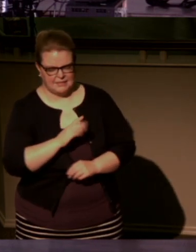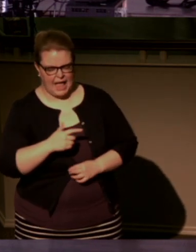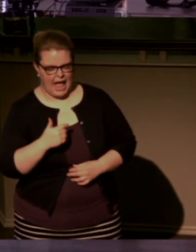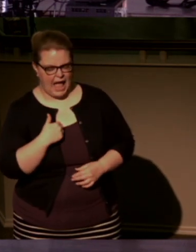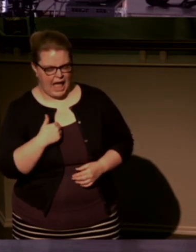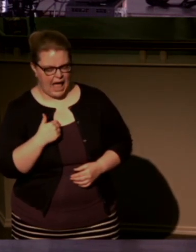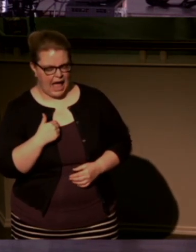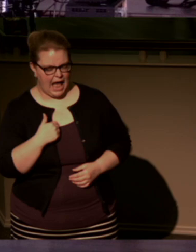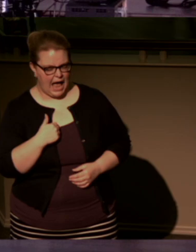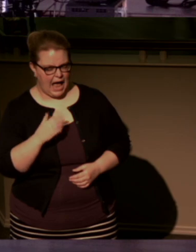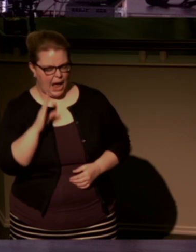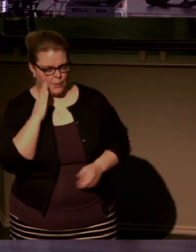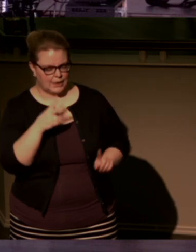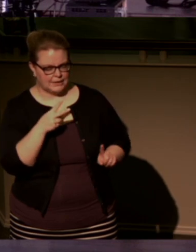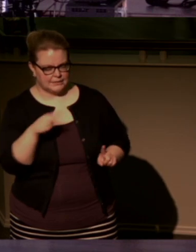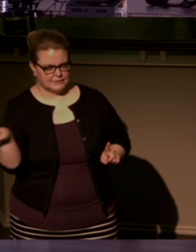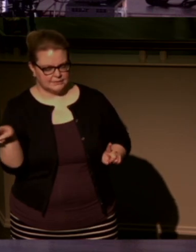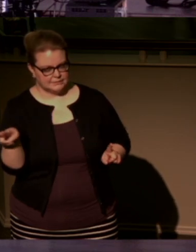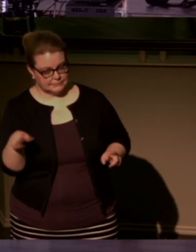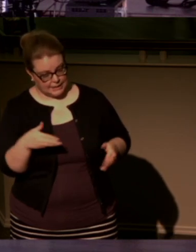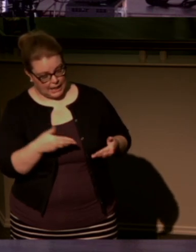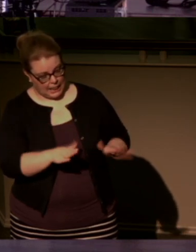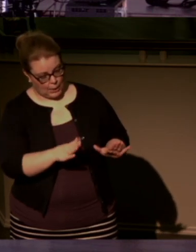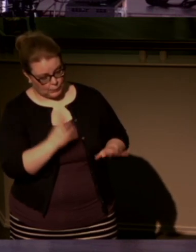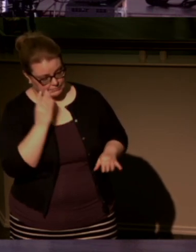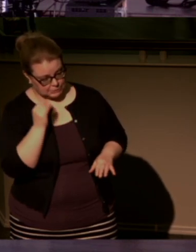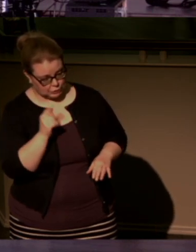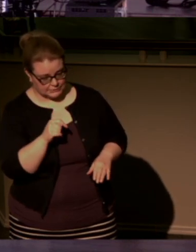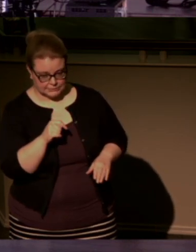you experience all of that and let us go.